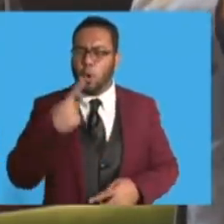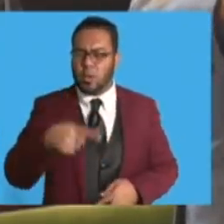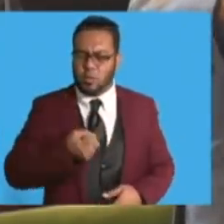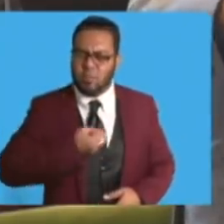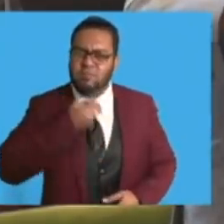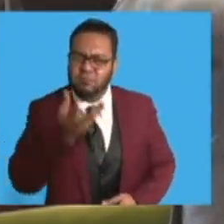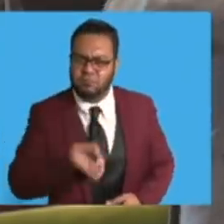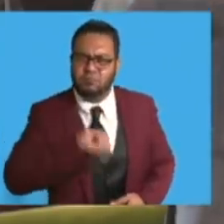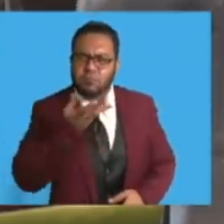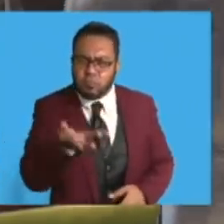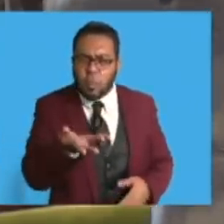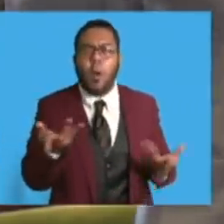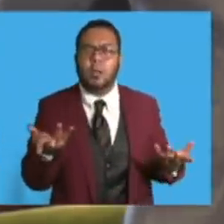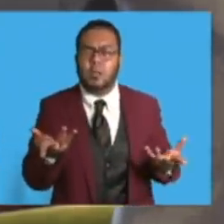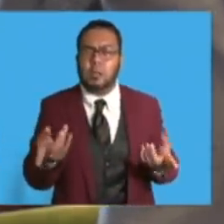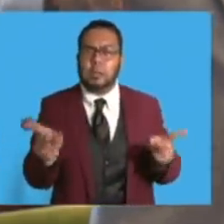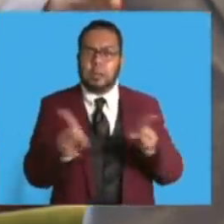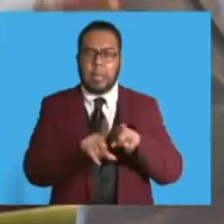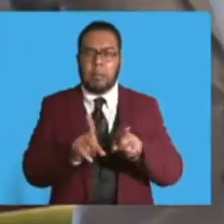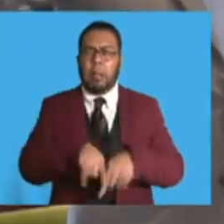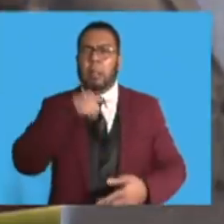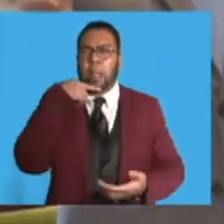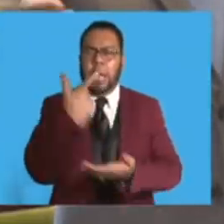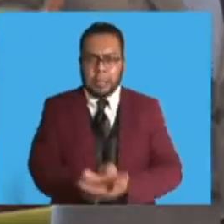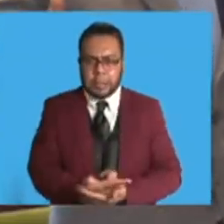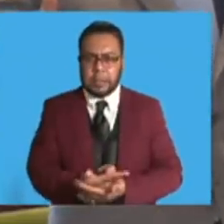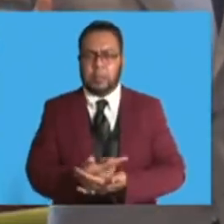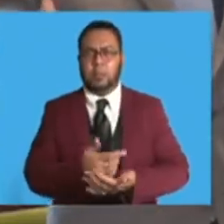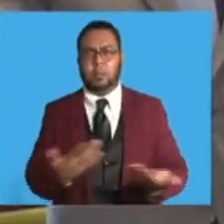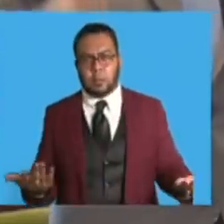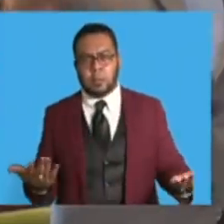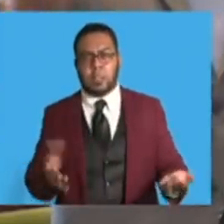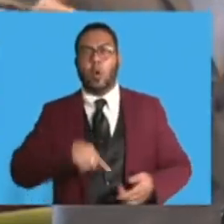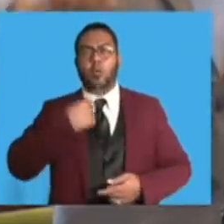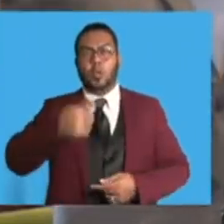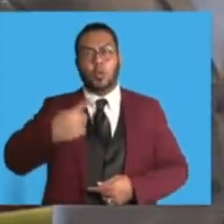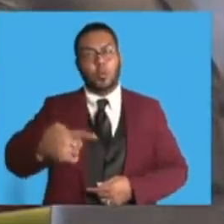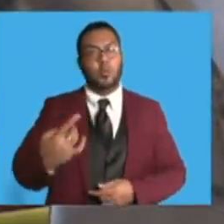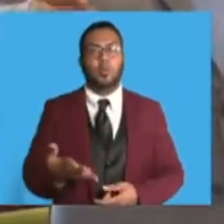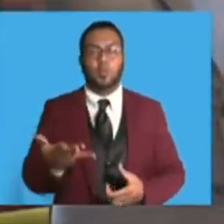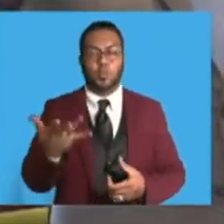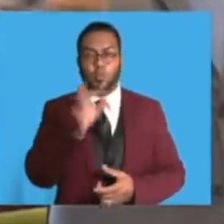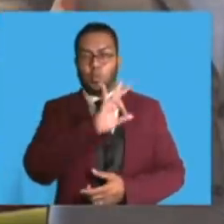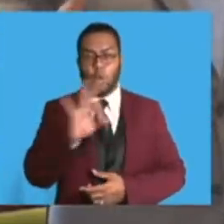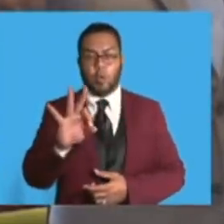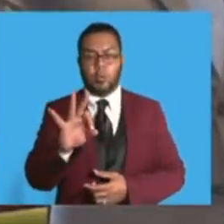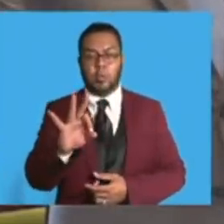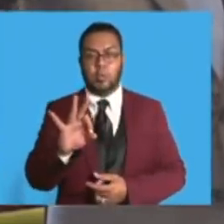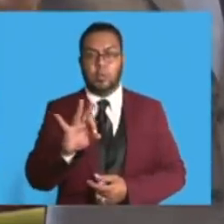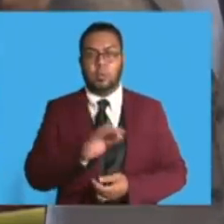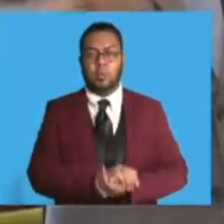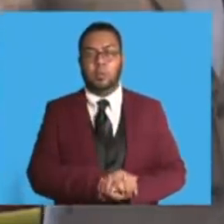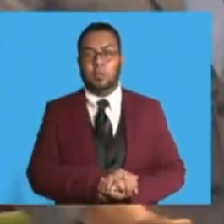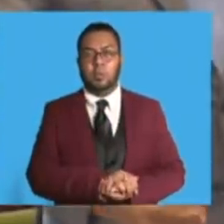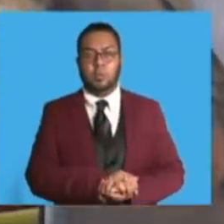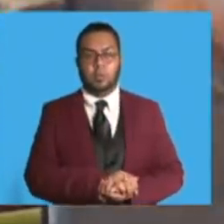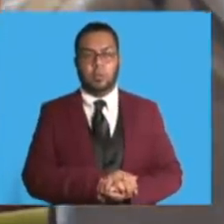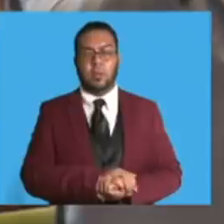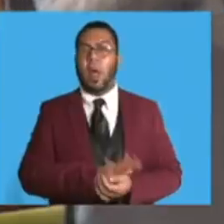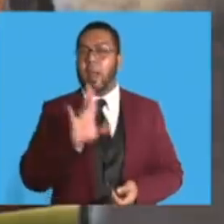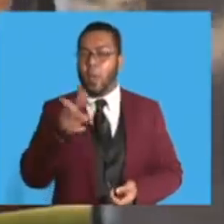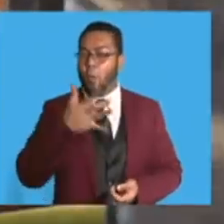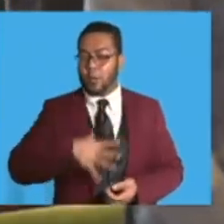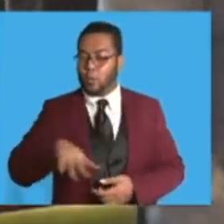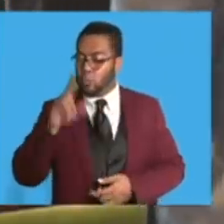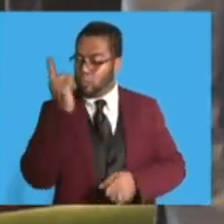immaterial facts. Some of them continue to spew lies. Some of them continue to not recognize the facts. And I